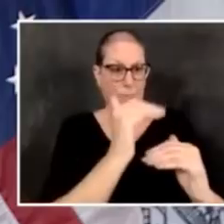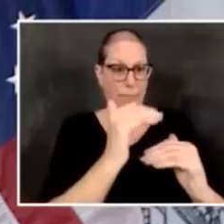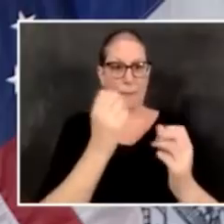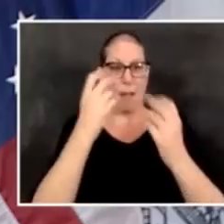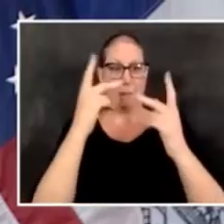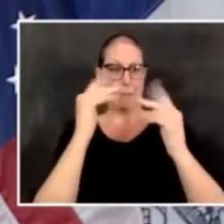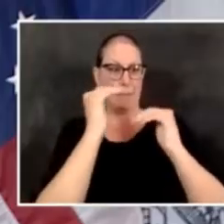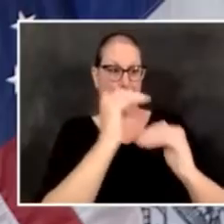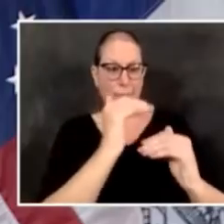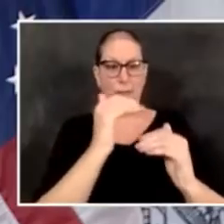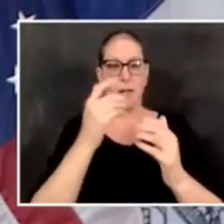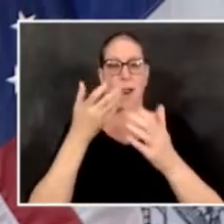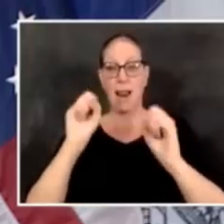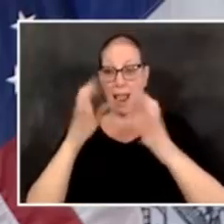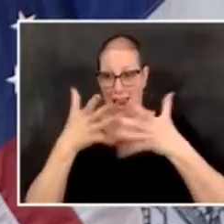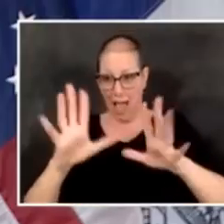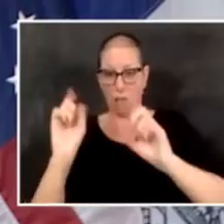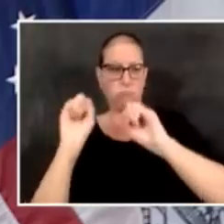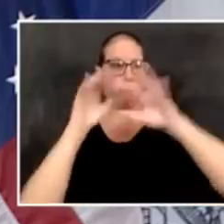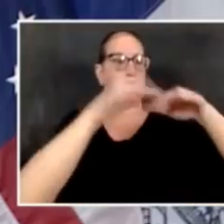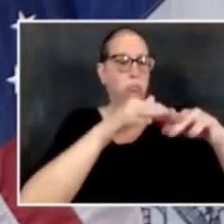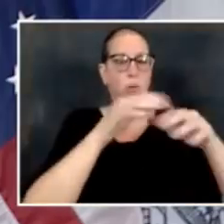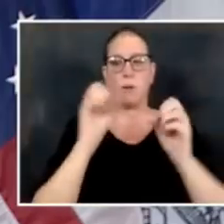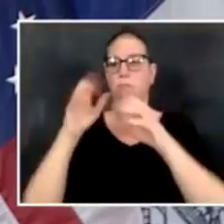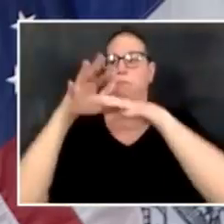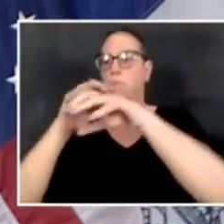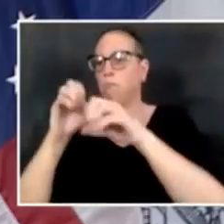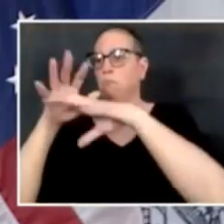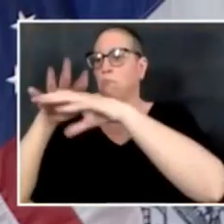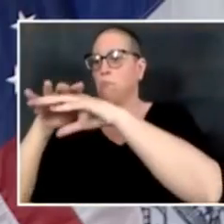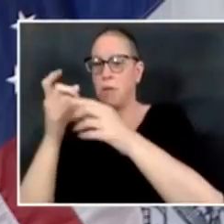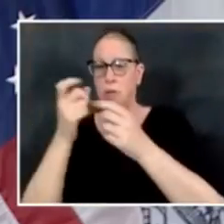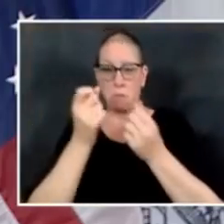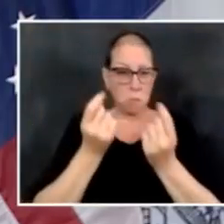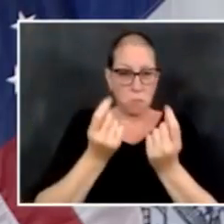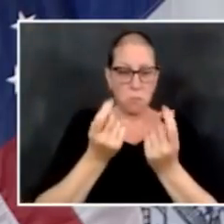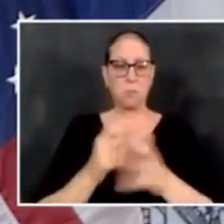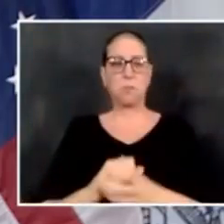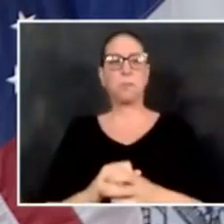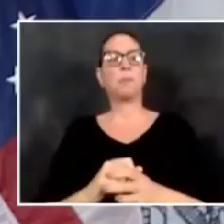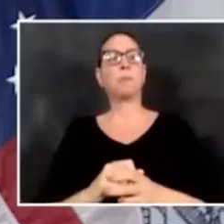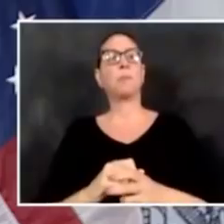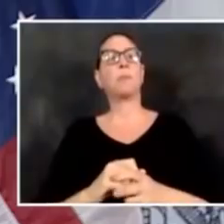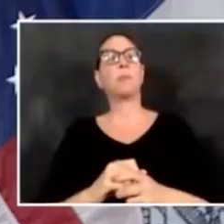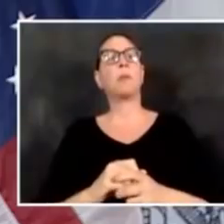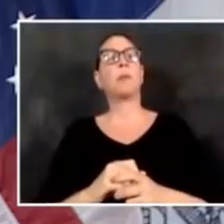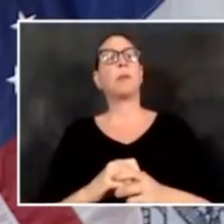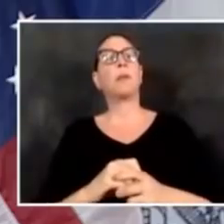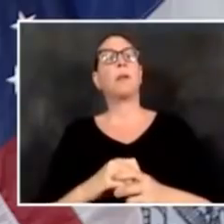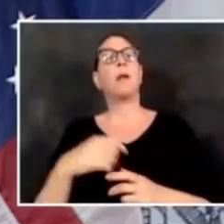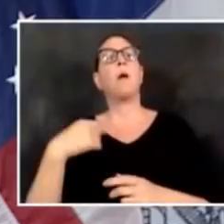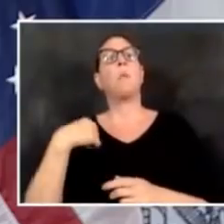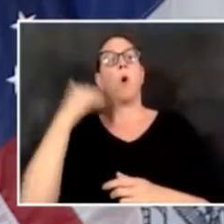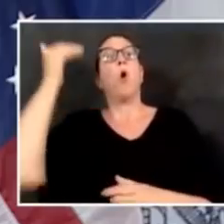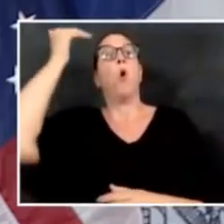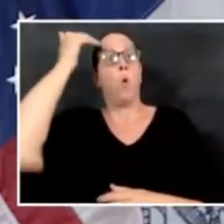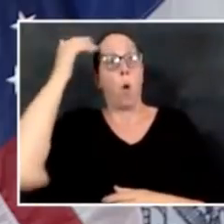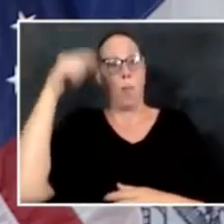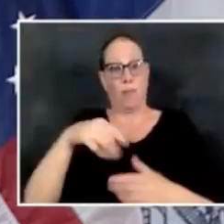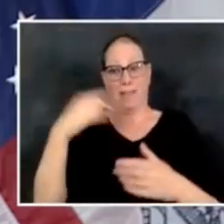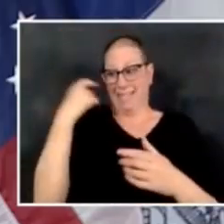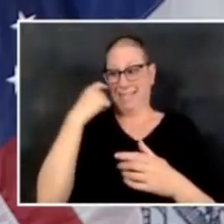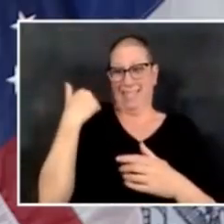Juliet, I think we all went into this weekend with our eyes wide open that this weekend would be particularly challenging. I